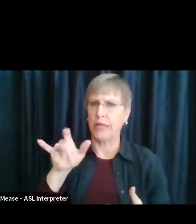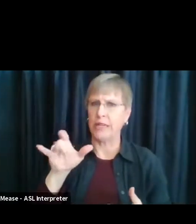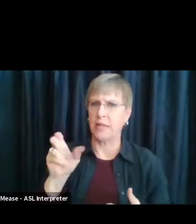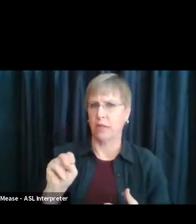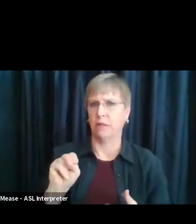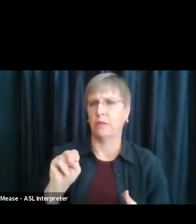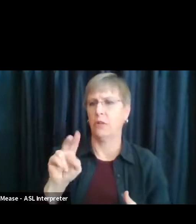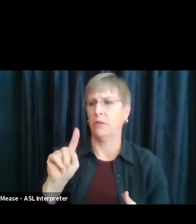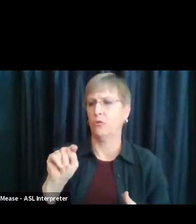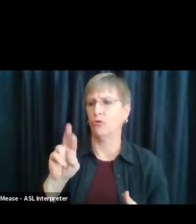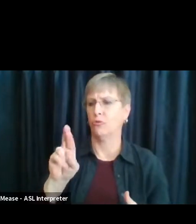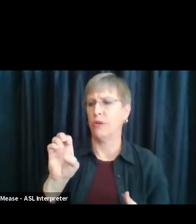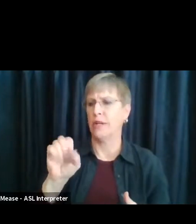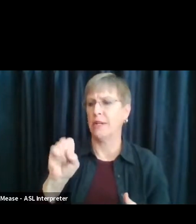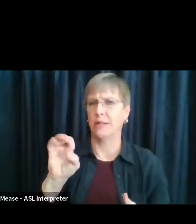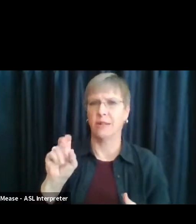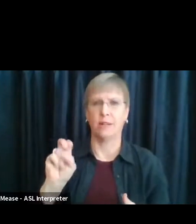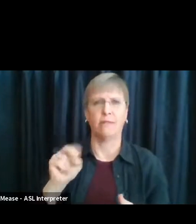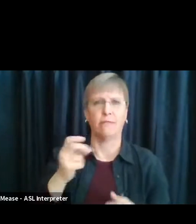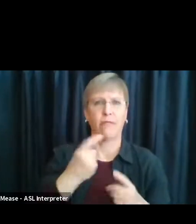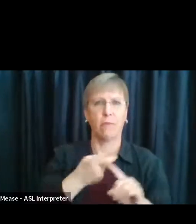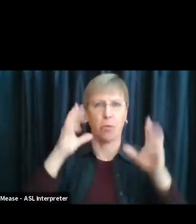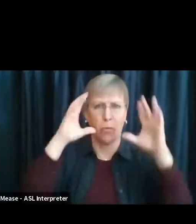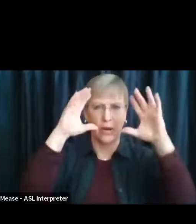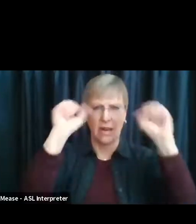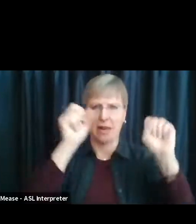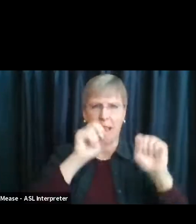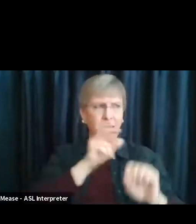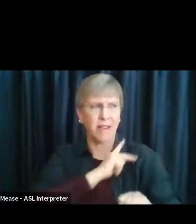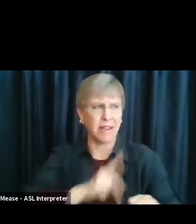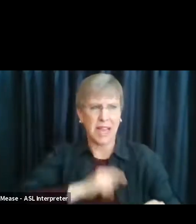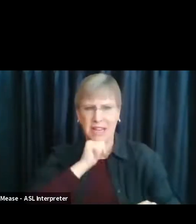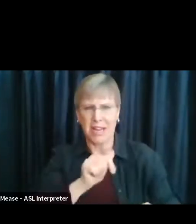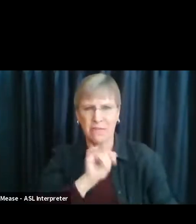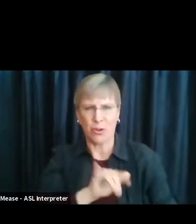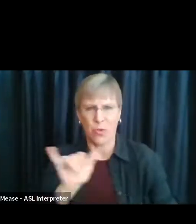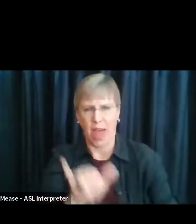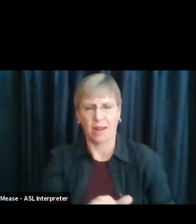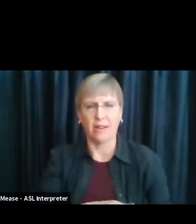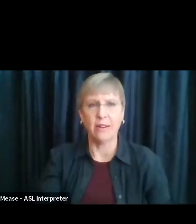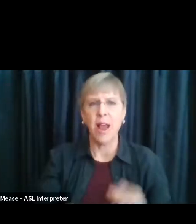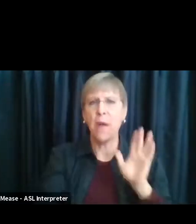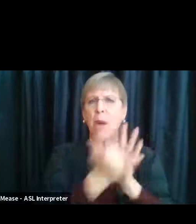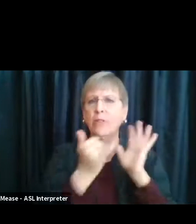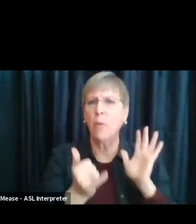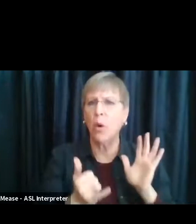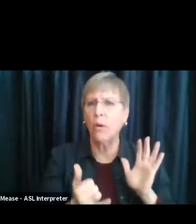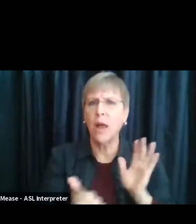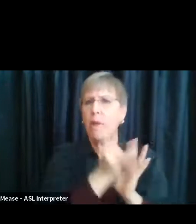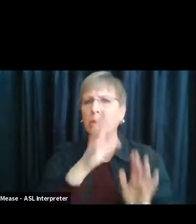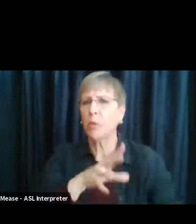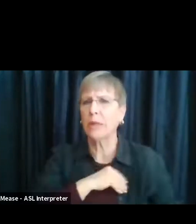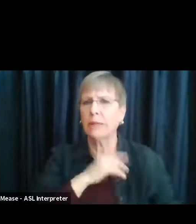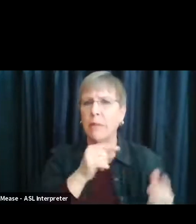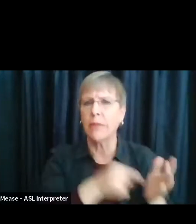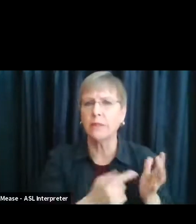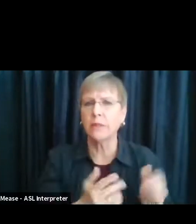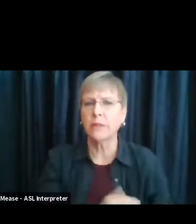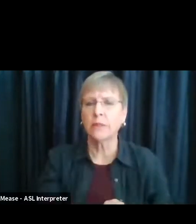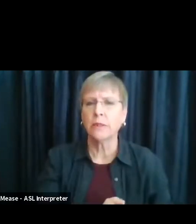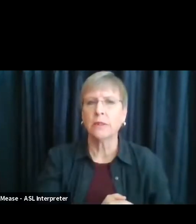that even the kings didn't do that, and that it was impossible to accept such a fact.